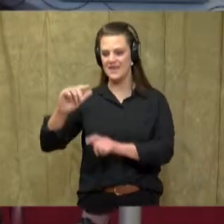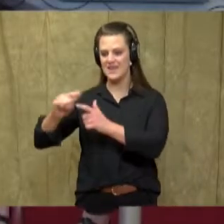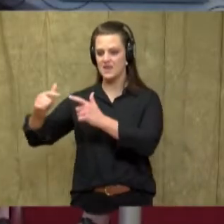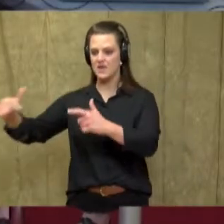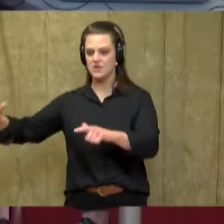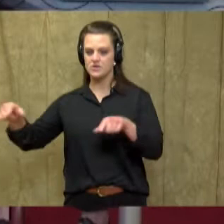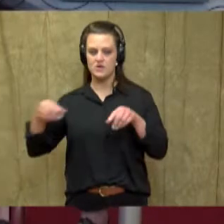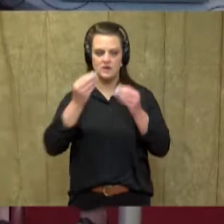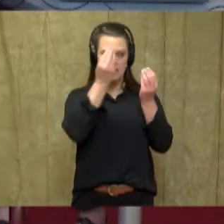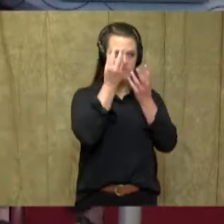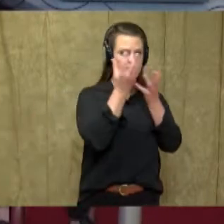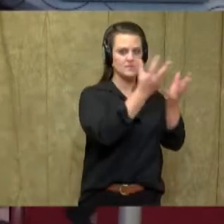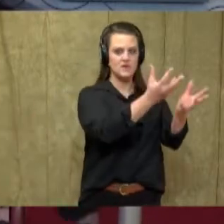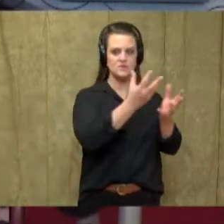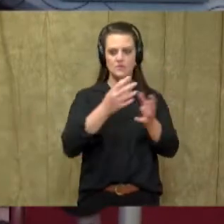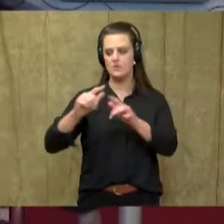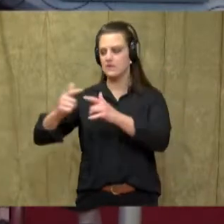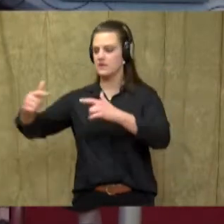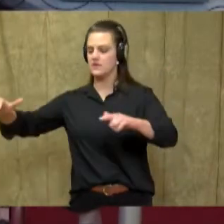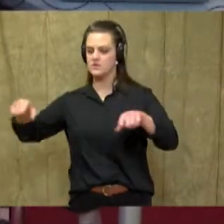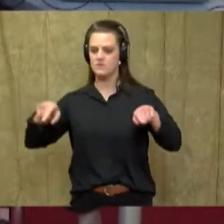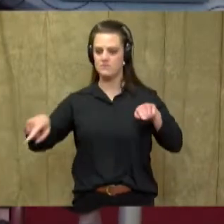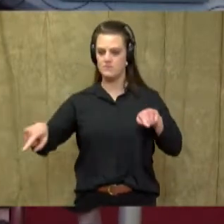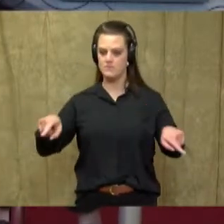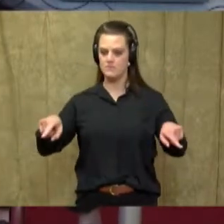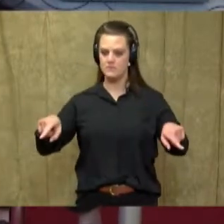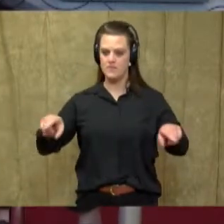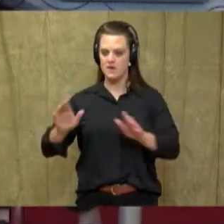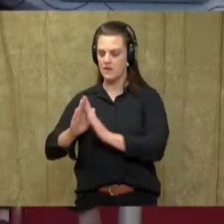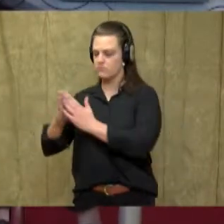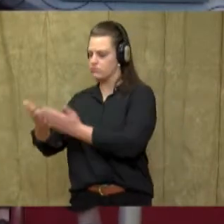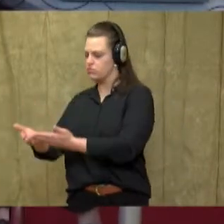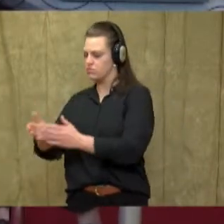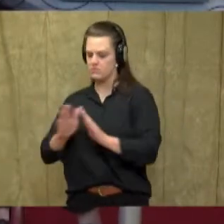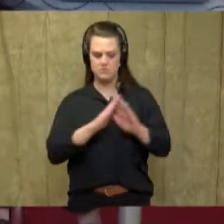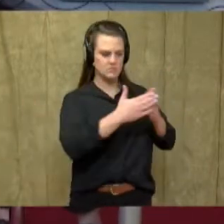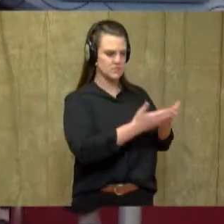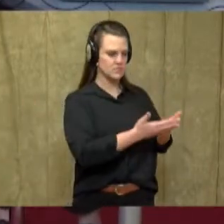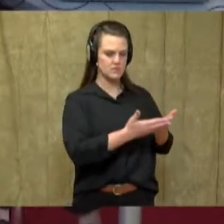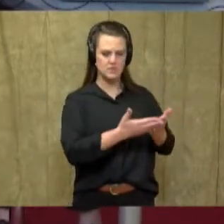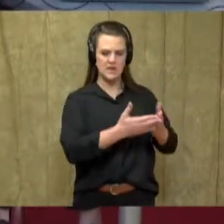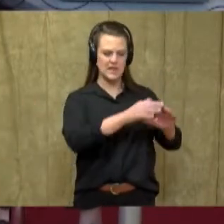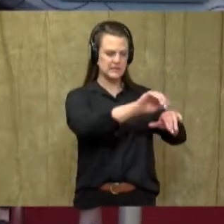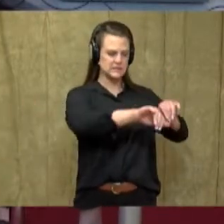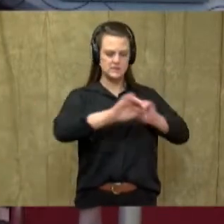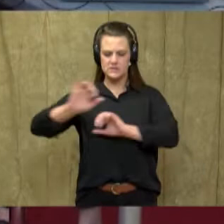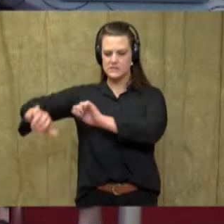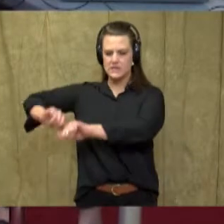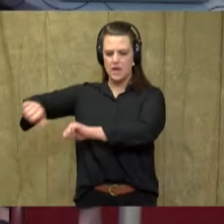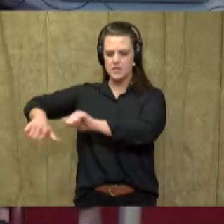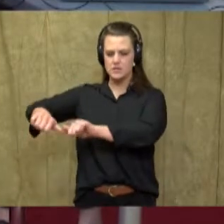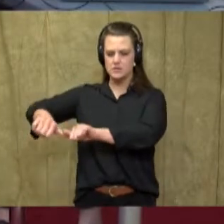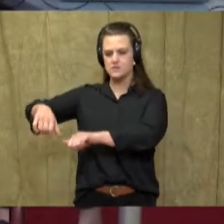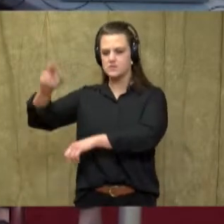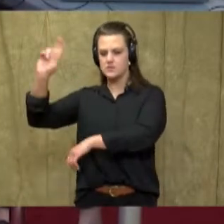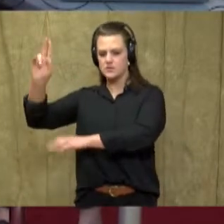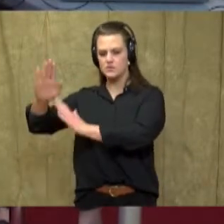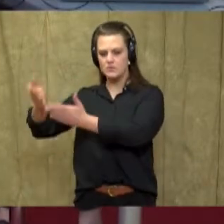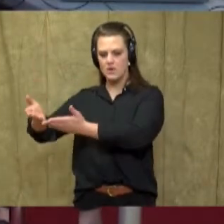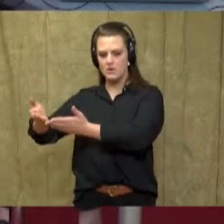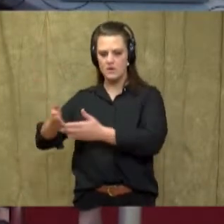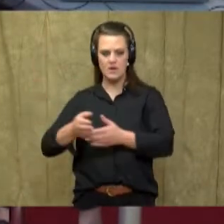When you open your reading textbook at school, it looks very different than your science and social studies